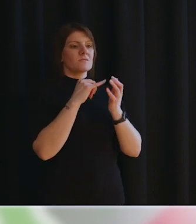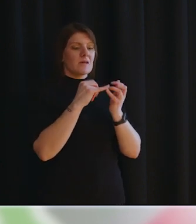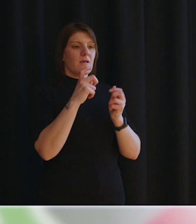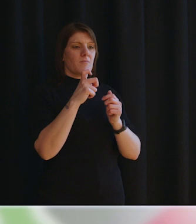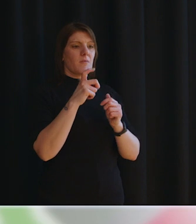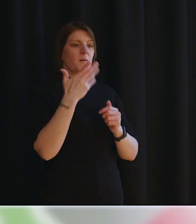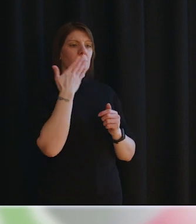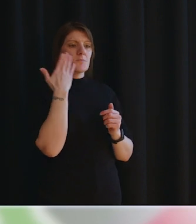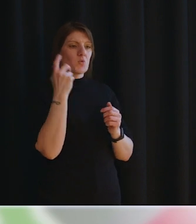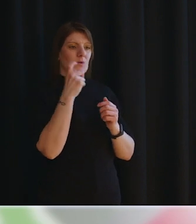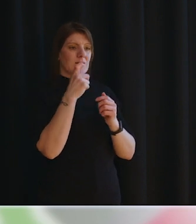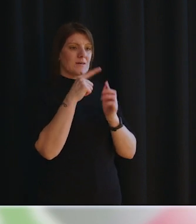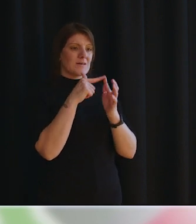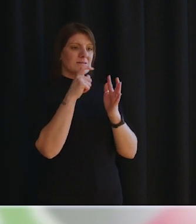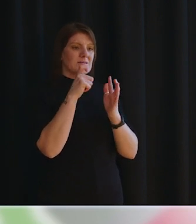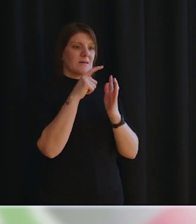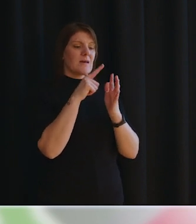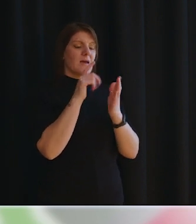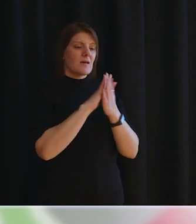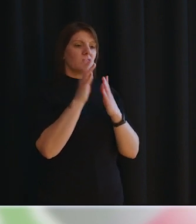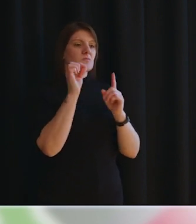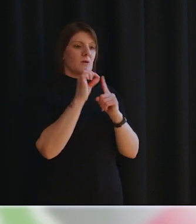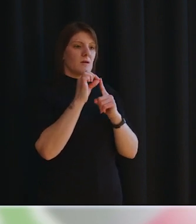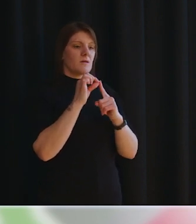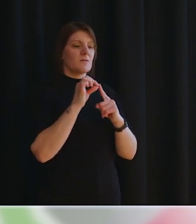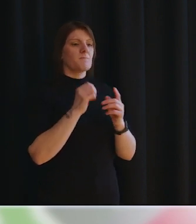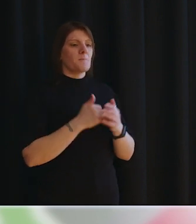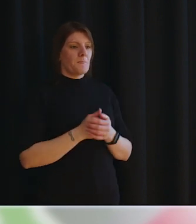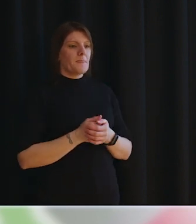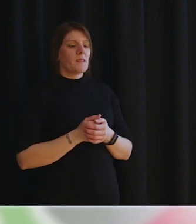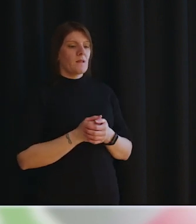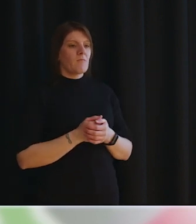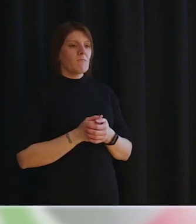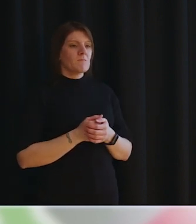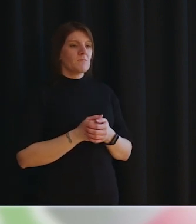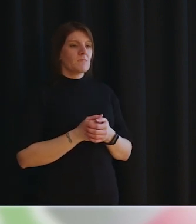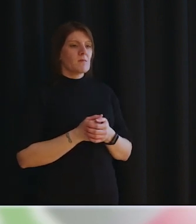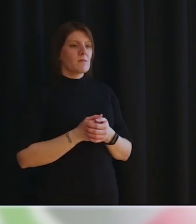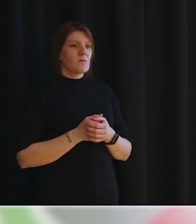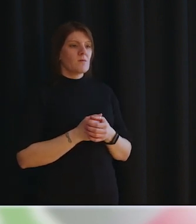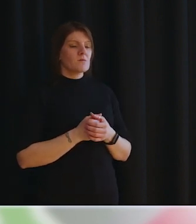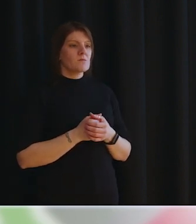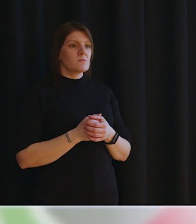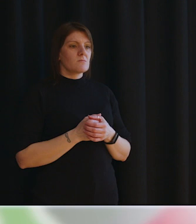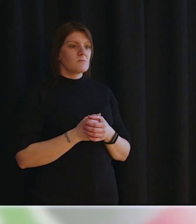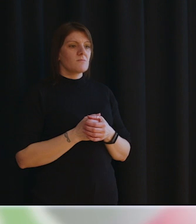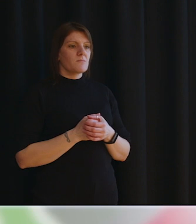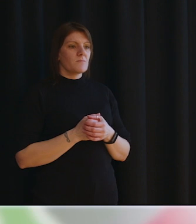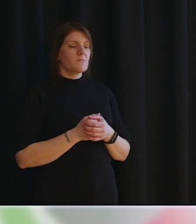not refuse to admit a child on the grounds that they do not have an EHCP.